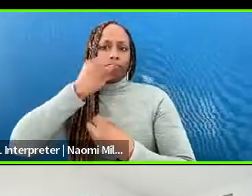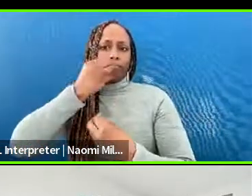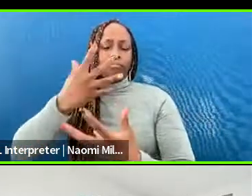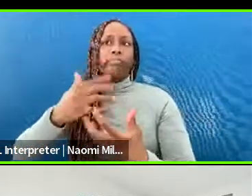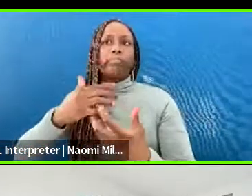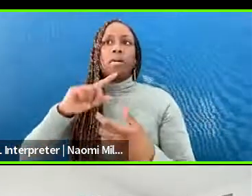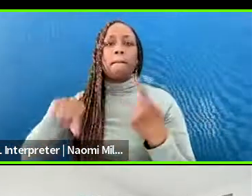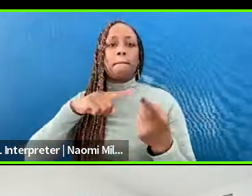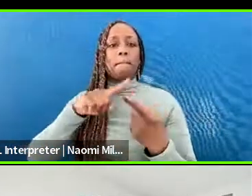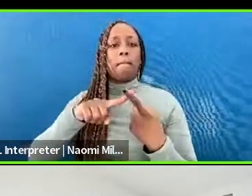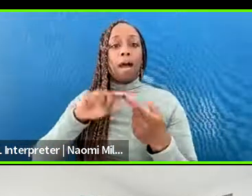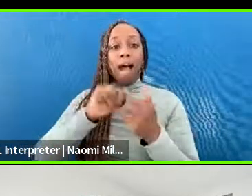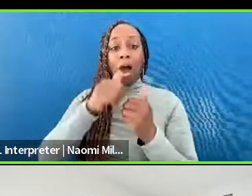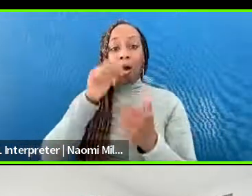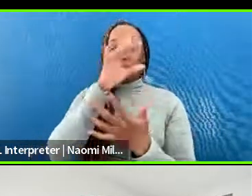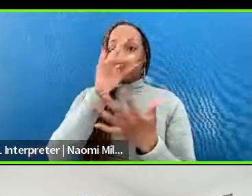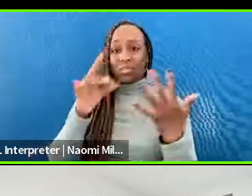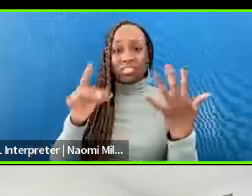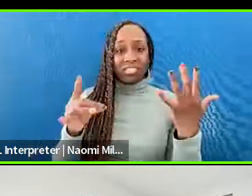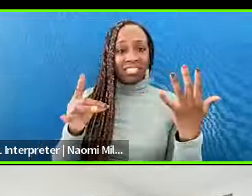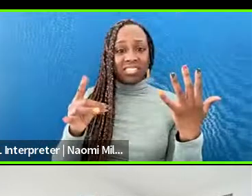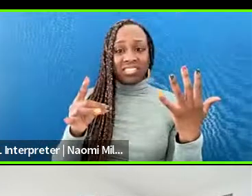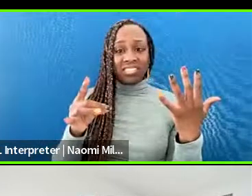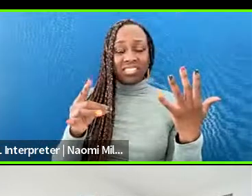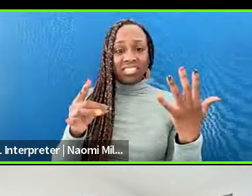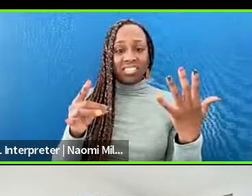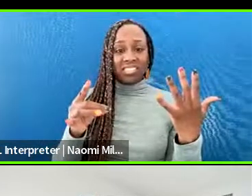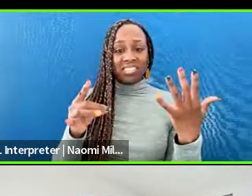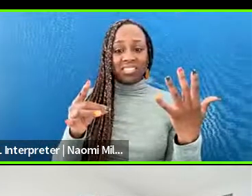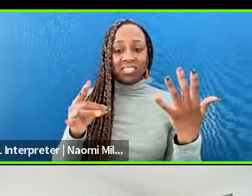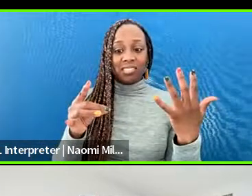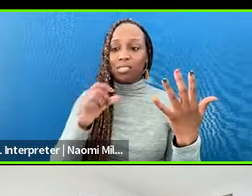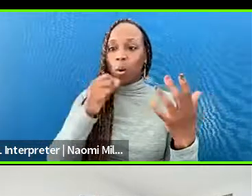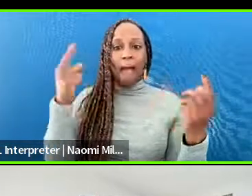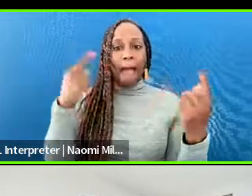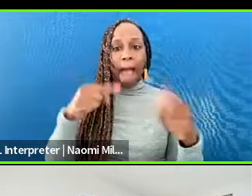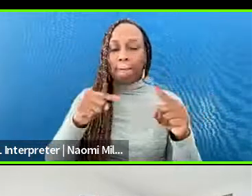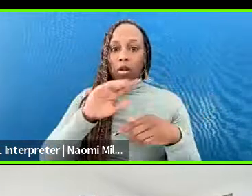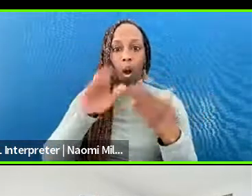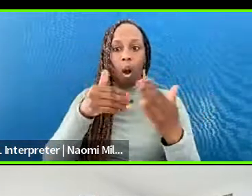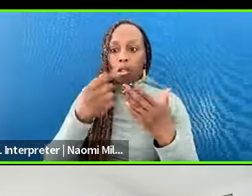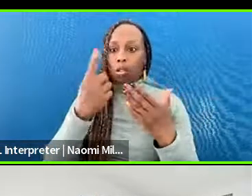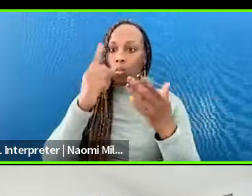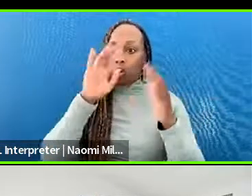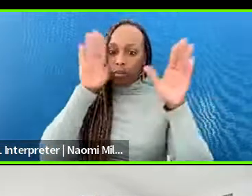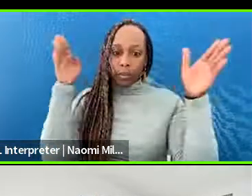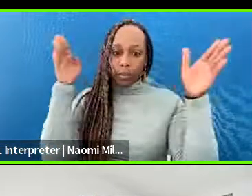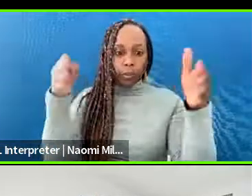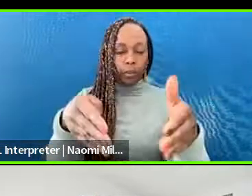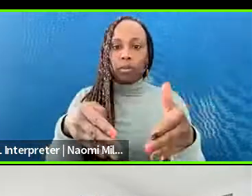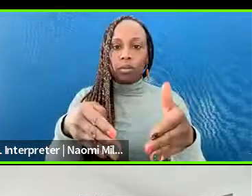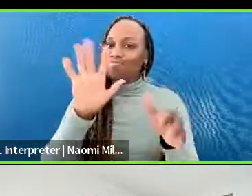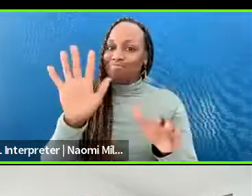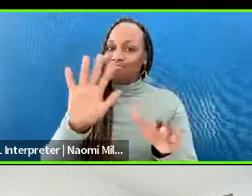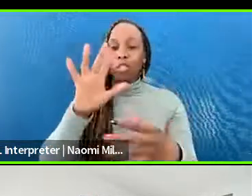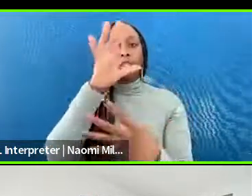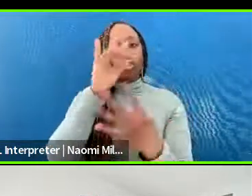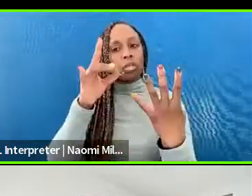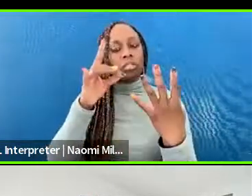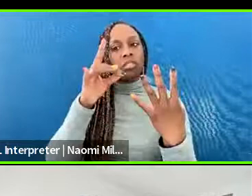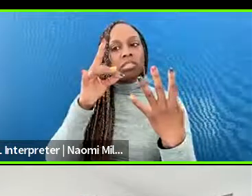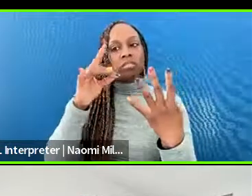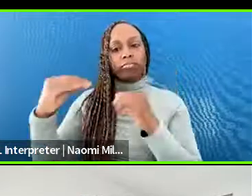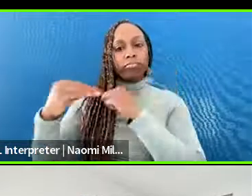about how choice does not occur in a vacuum, right? Choice is shaped by broader systems